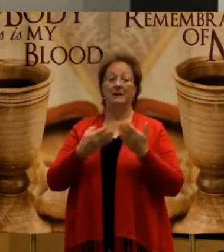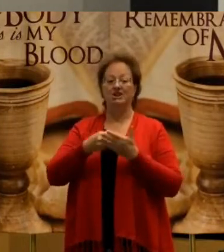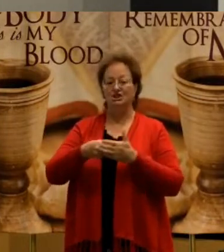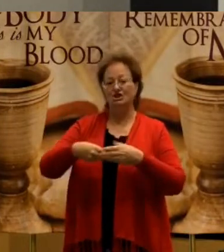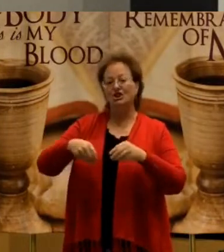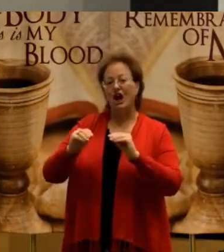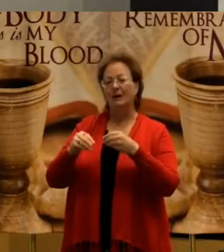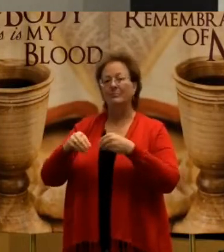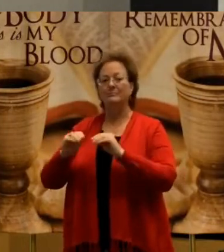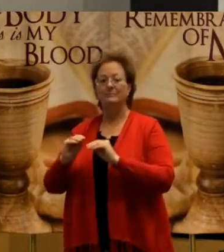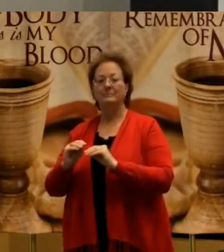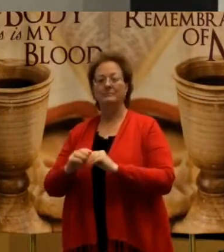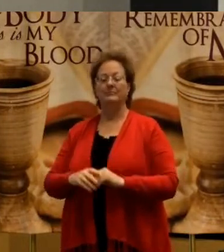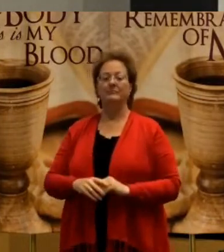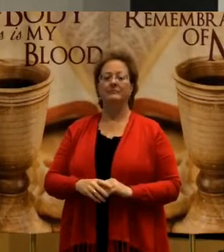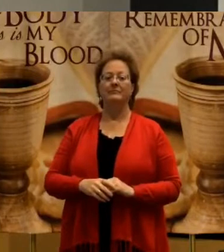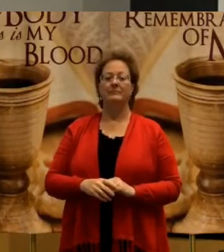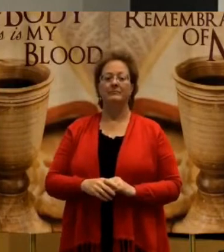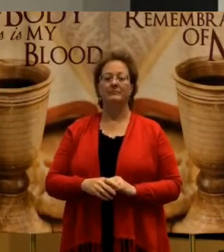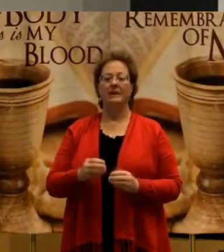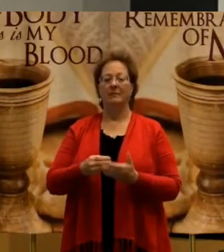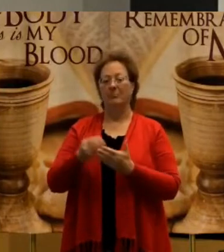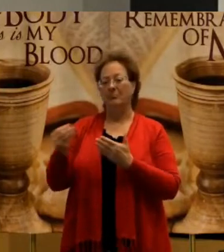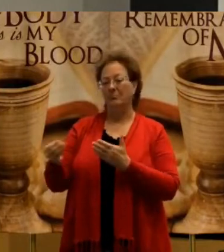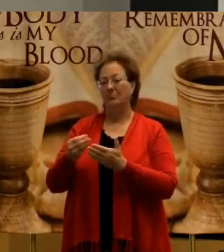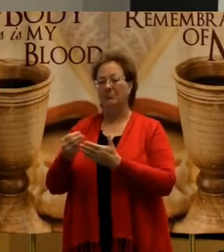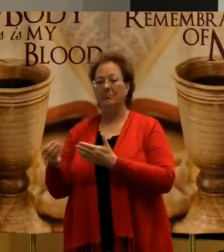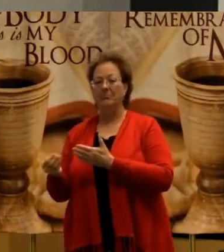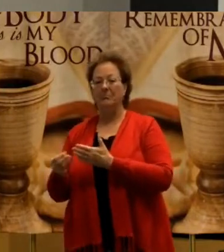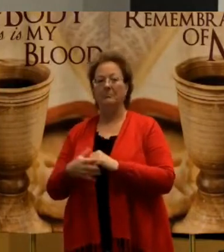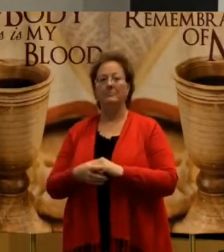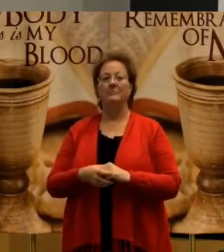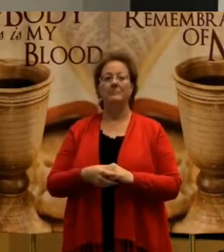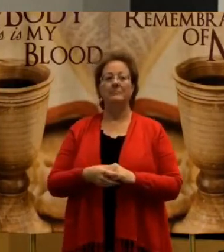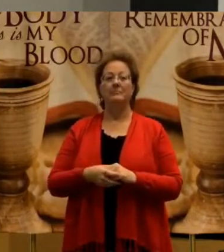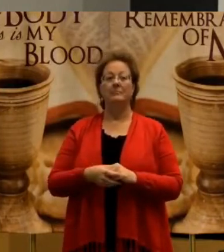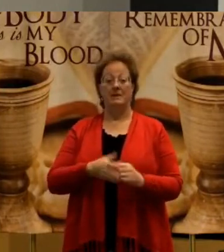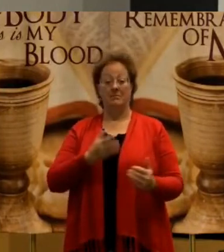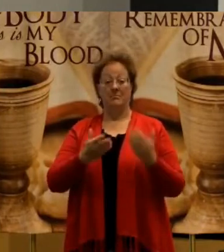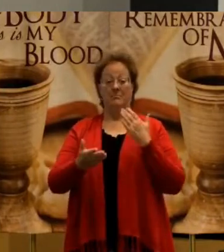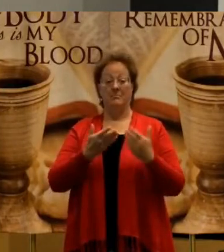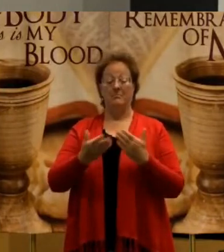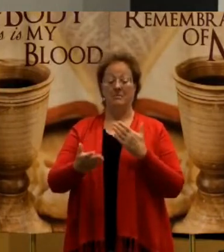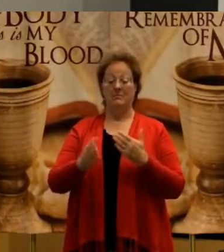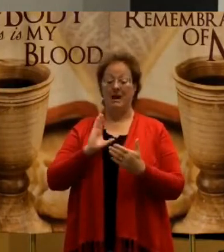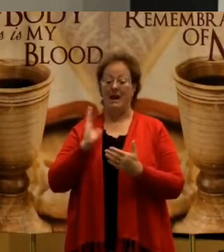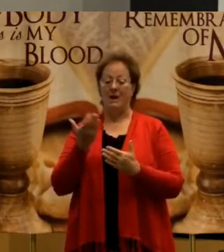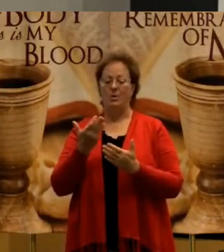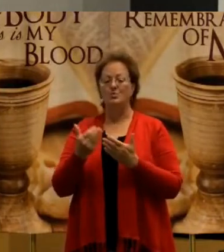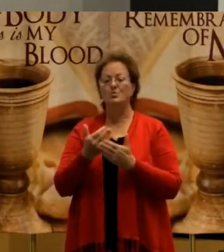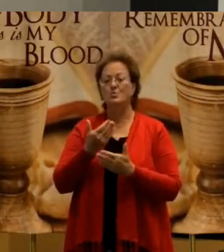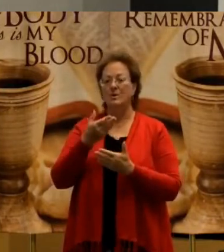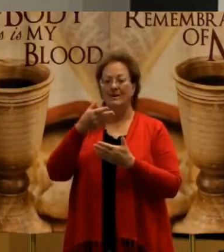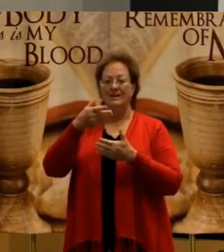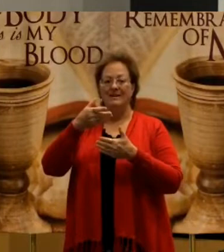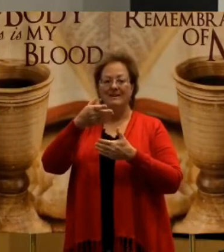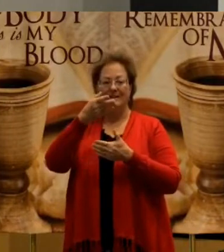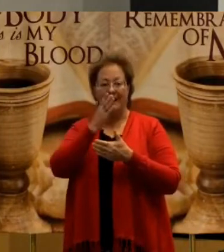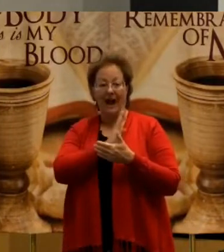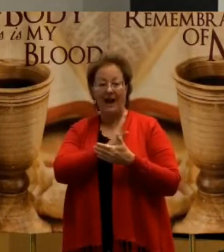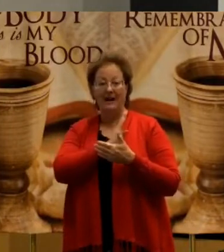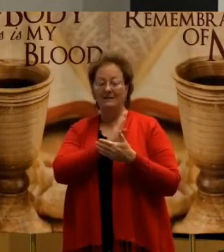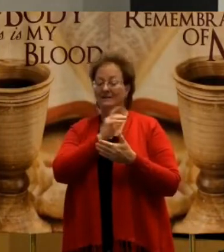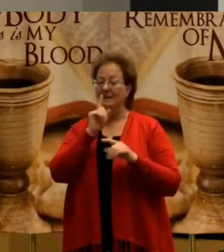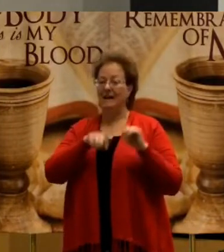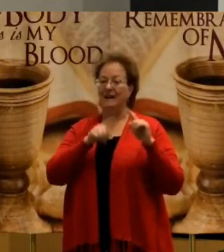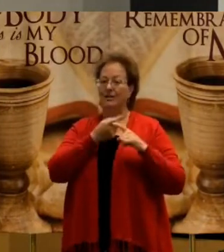gods, whatever you place your identity, security, and meaning in, whatever those gods are, they can never replace the one true